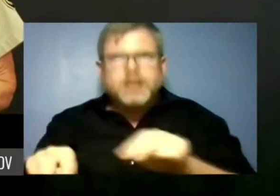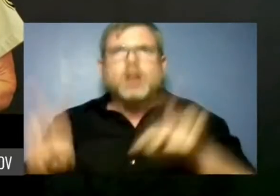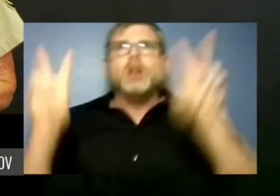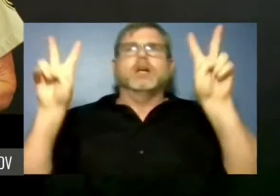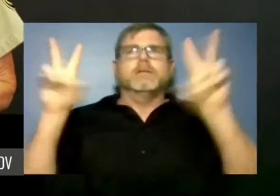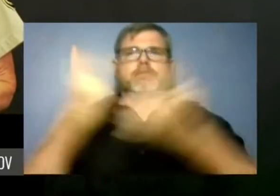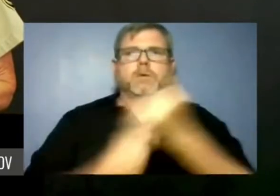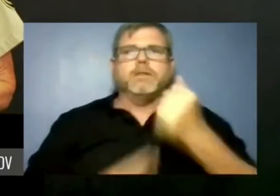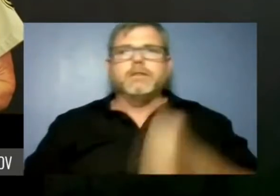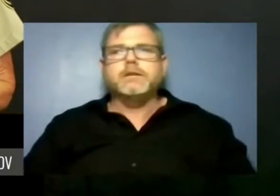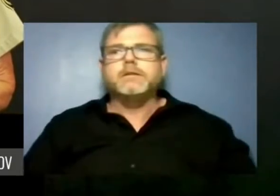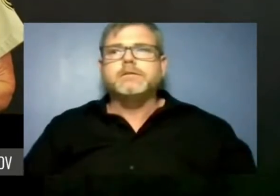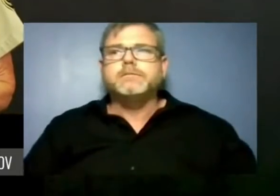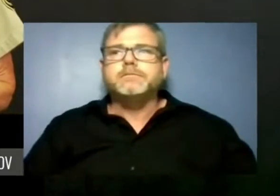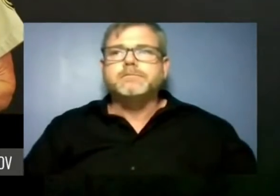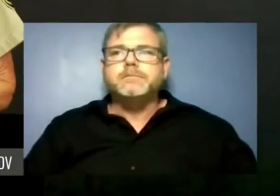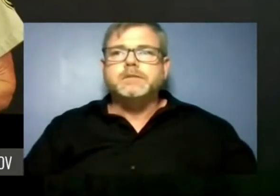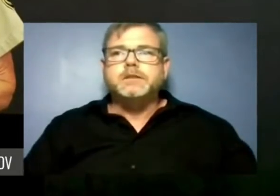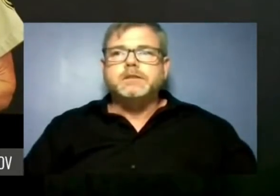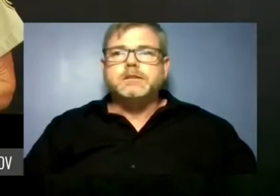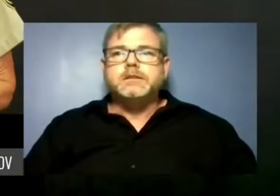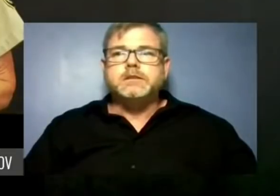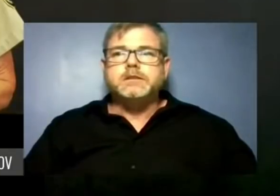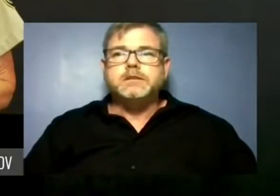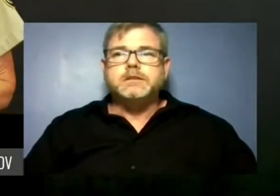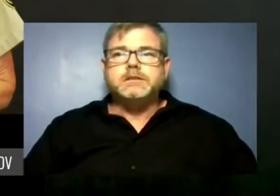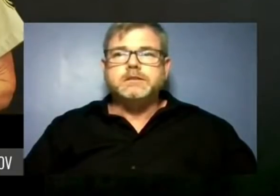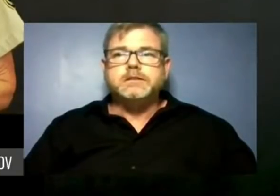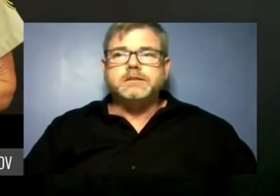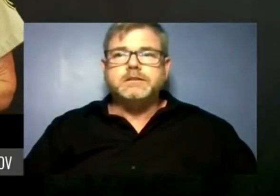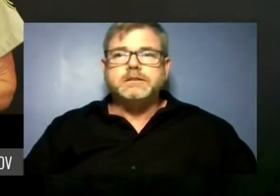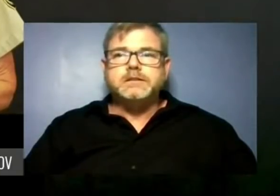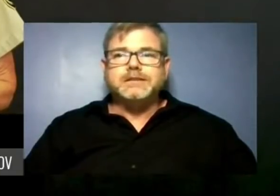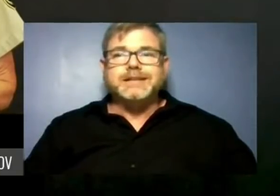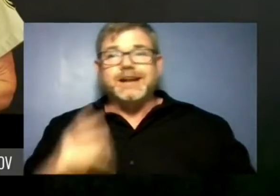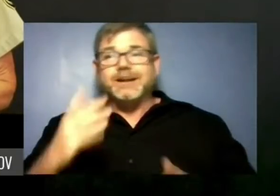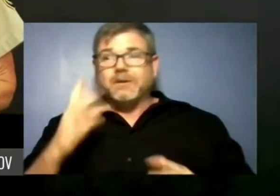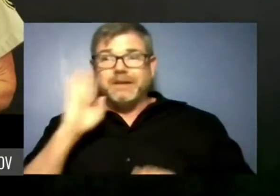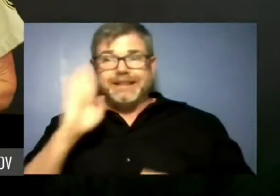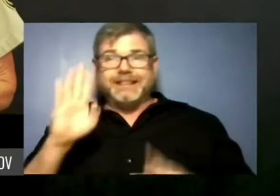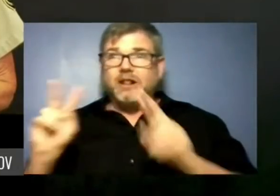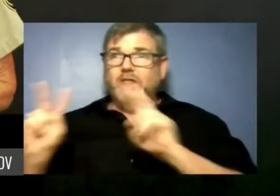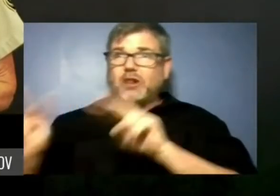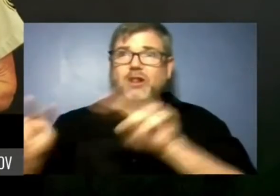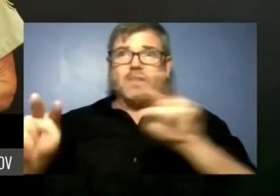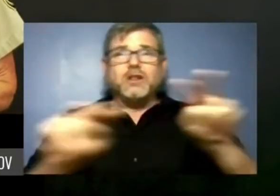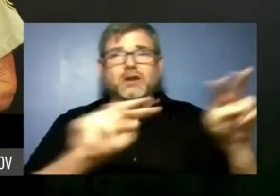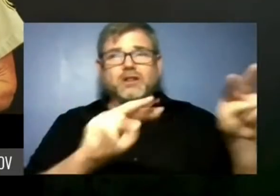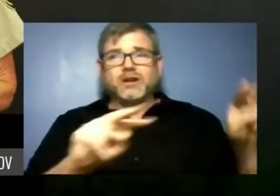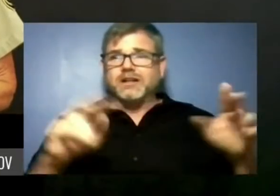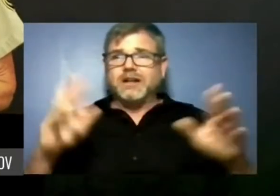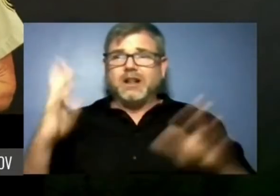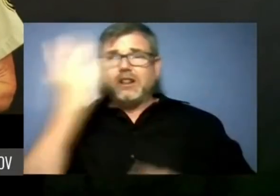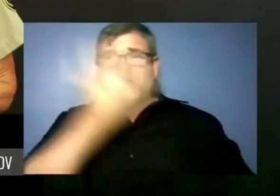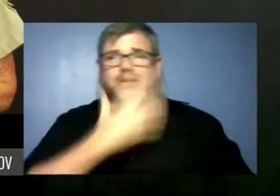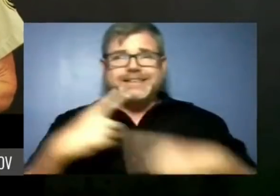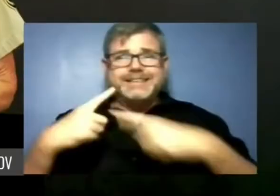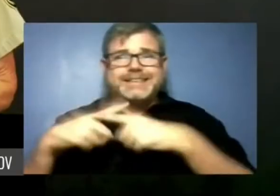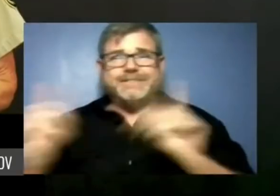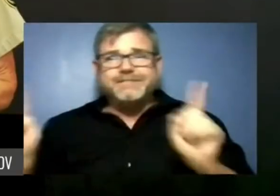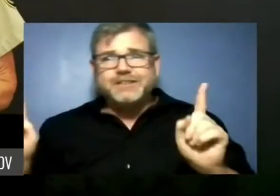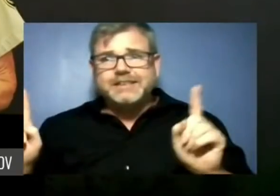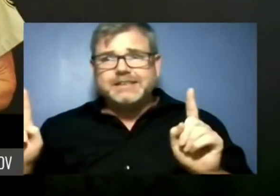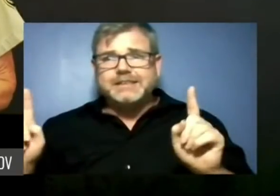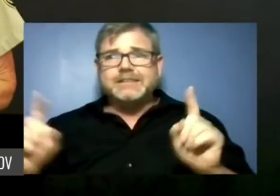places important to us. The places that are important to families for many generations, they're going to look